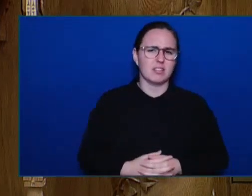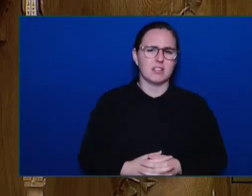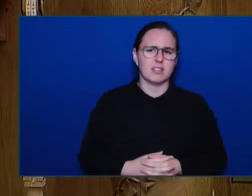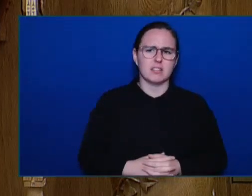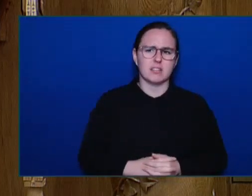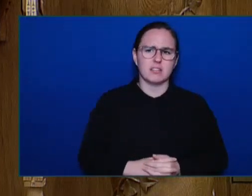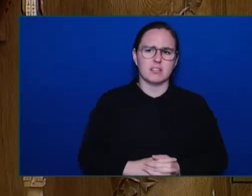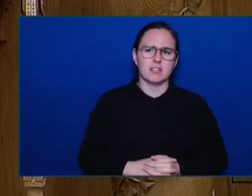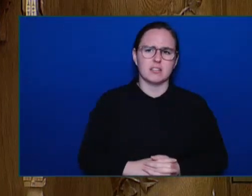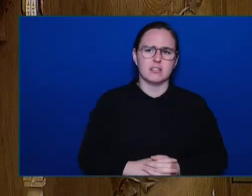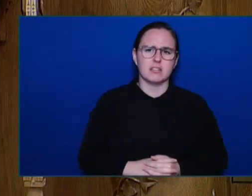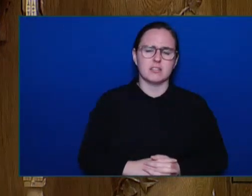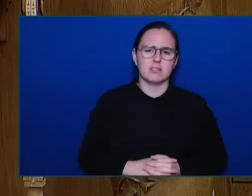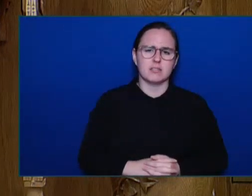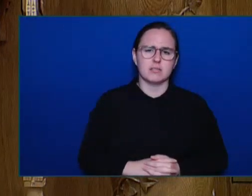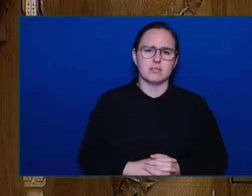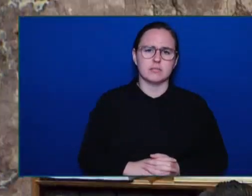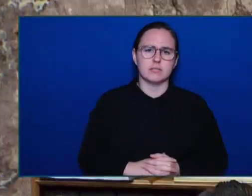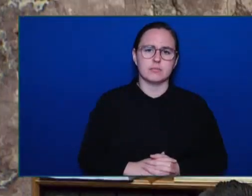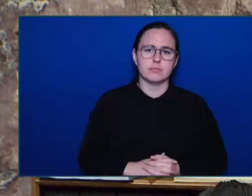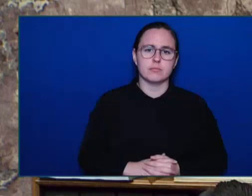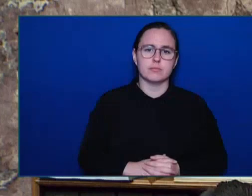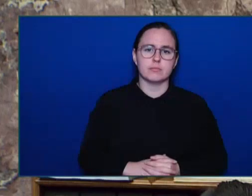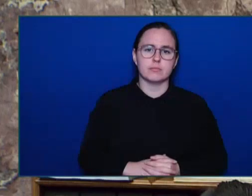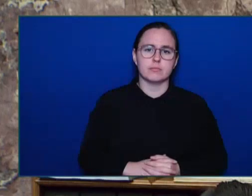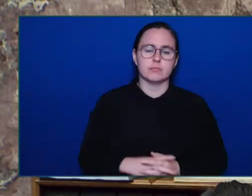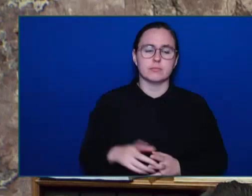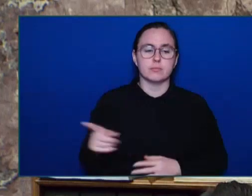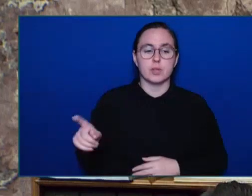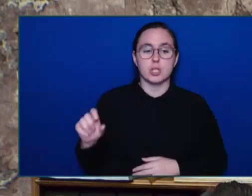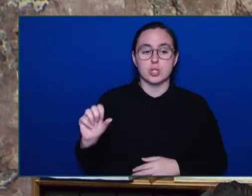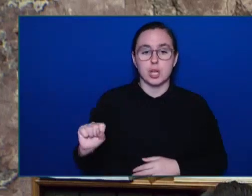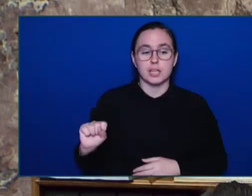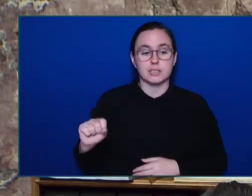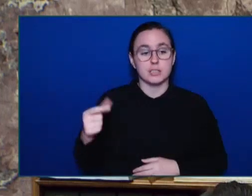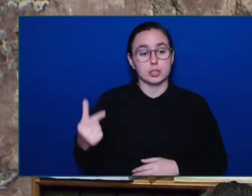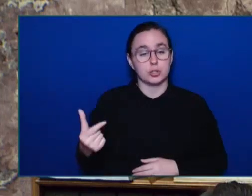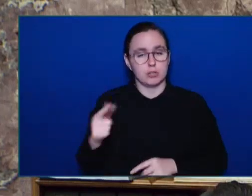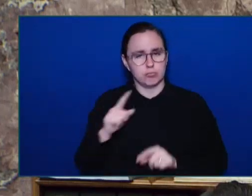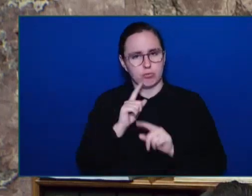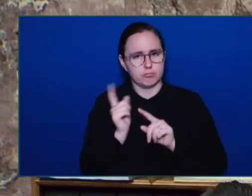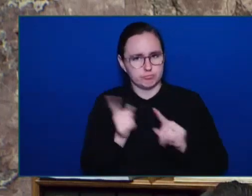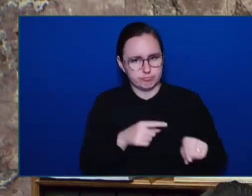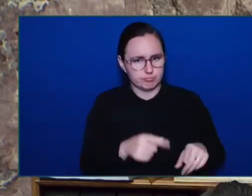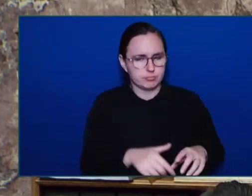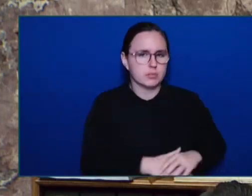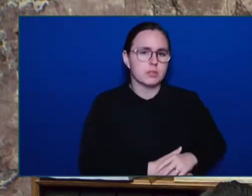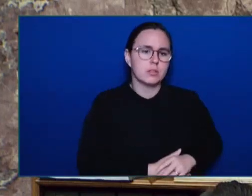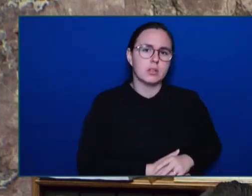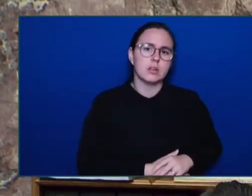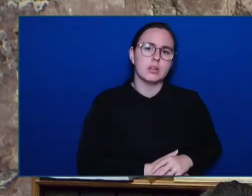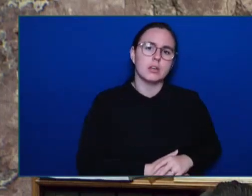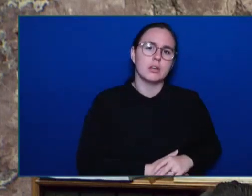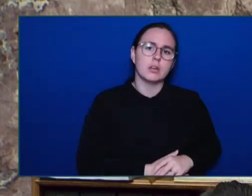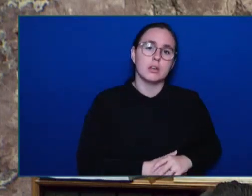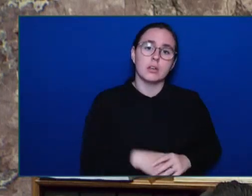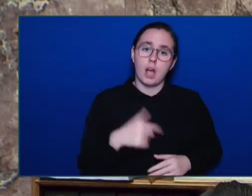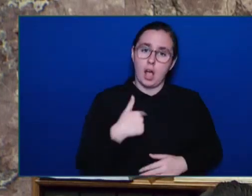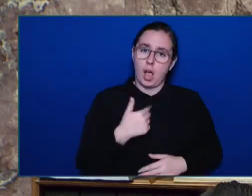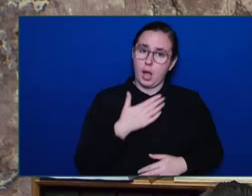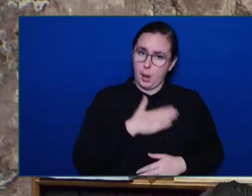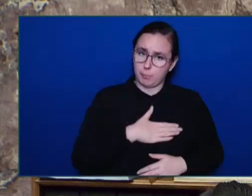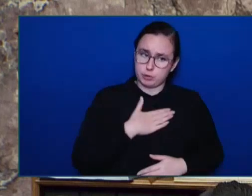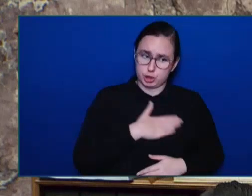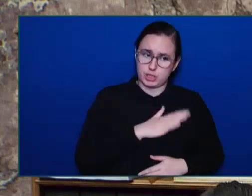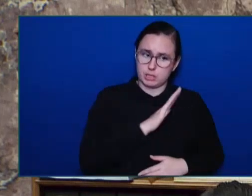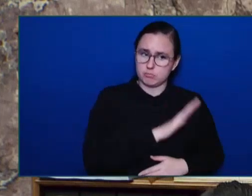Solicitor General. Thank you, Honourable Speaker, and I appreciate the question from the member. And to suggest that we don't take those